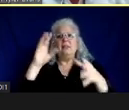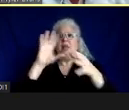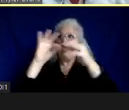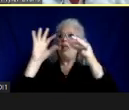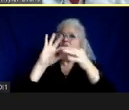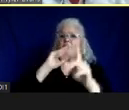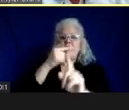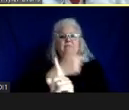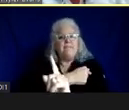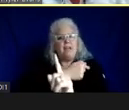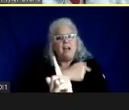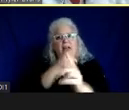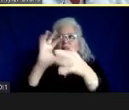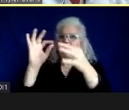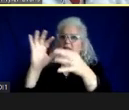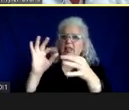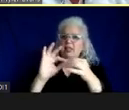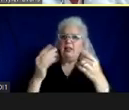protected? Next